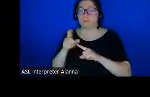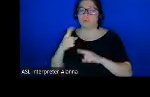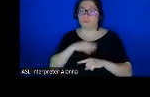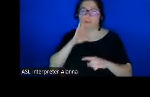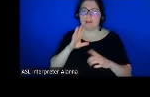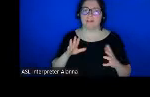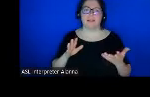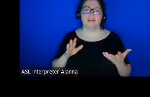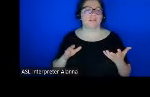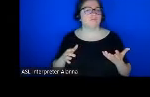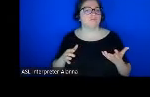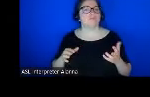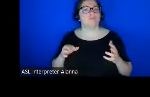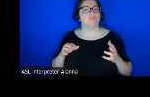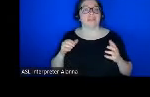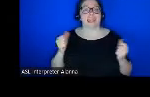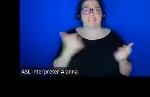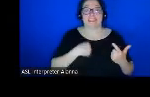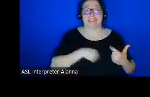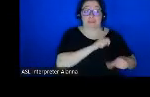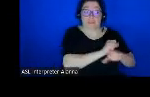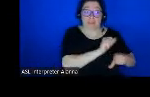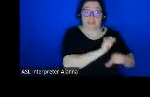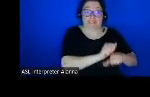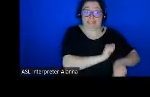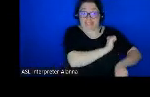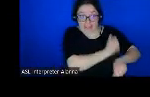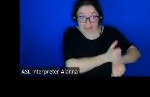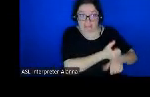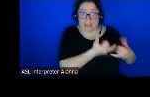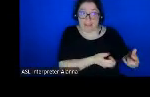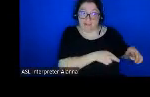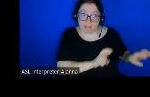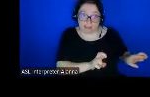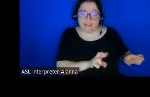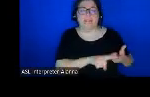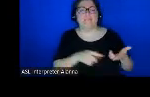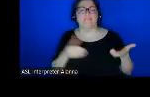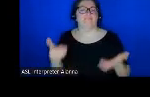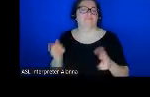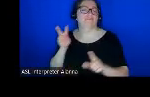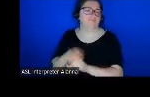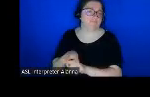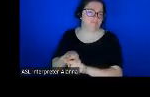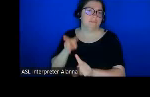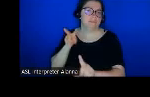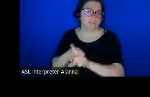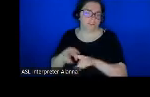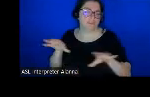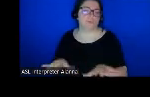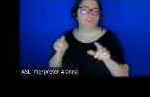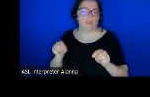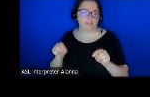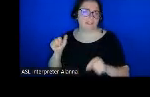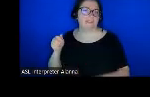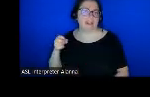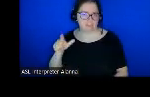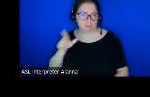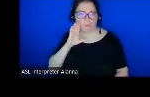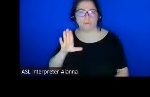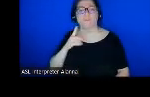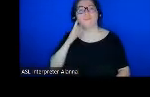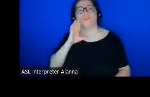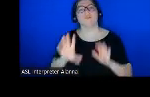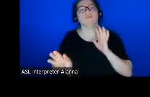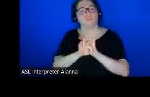things that we're setting up for now so we'll be conducting those research and workshops we'll be choosing new vendors that are going to help us